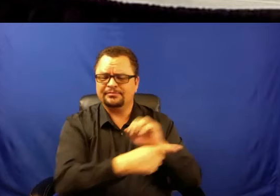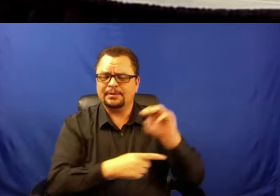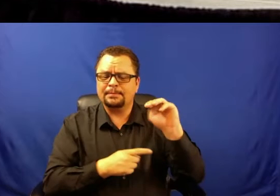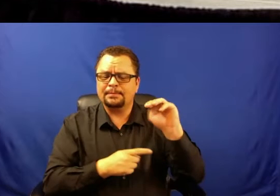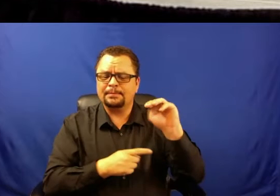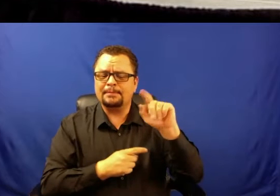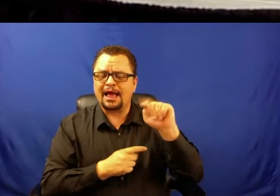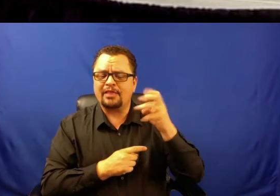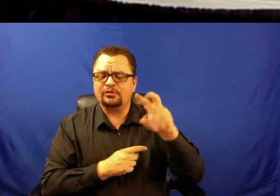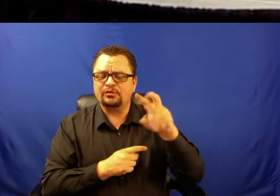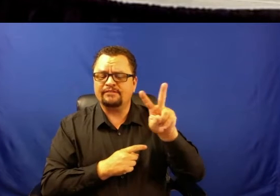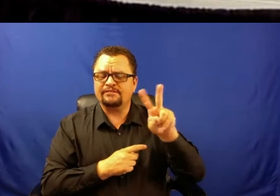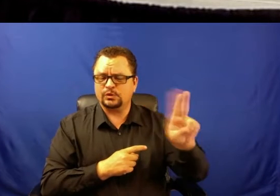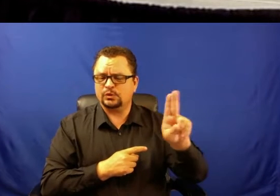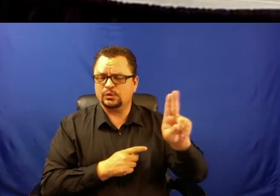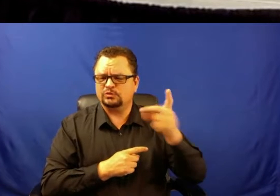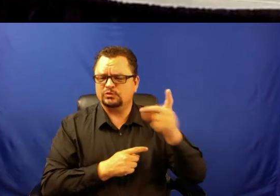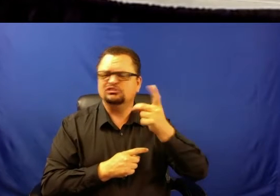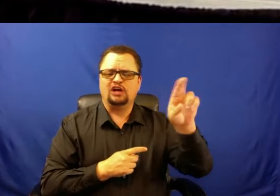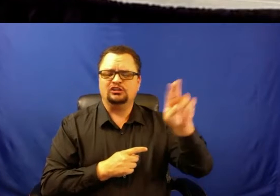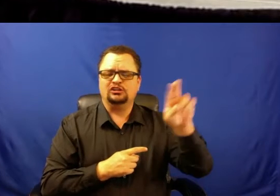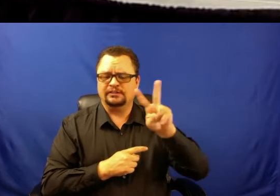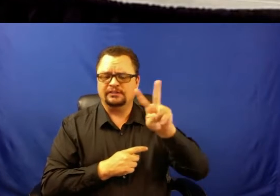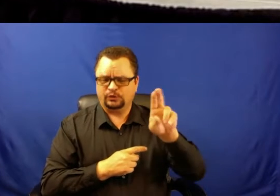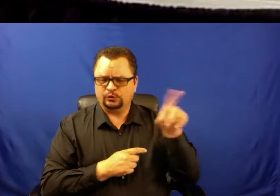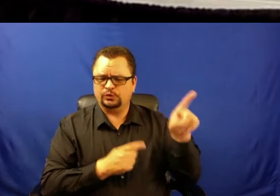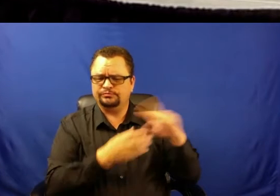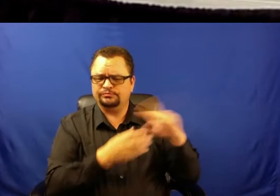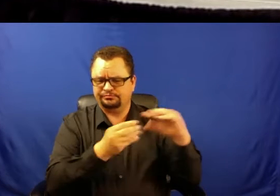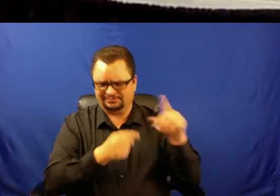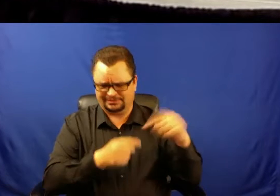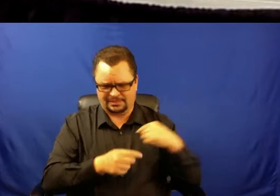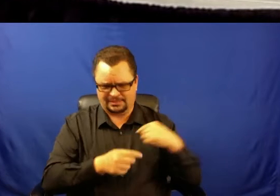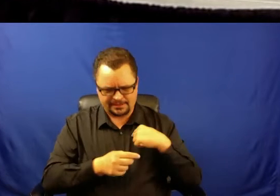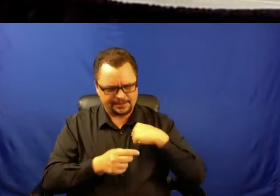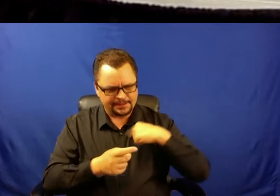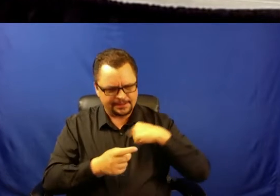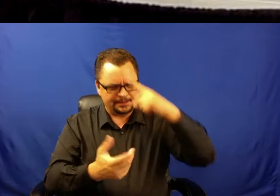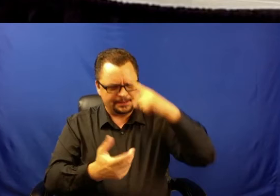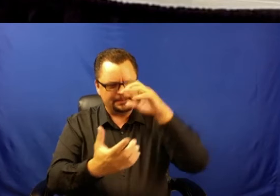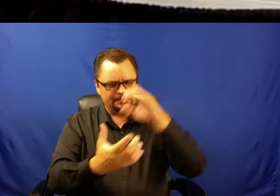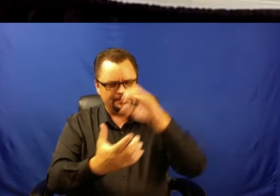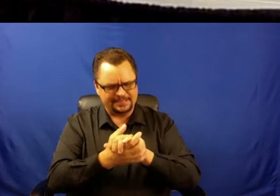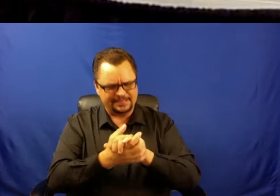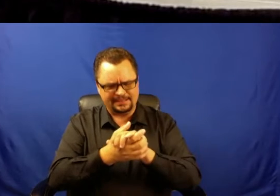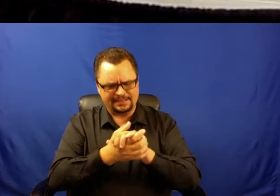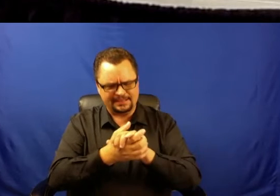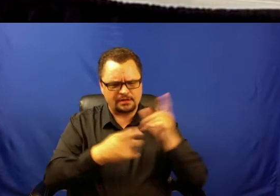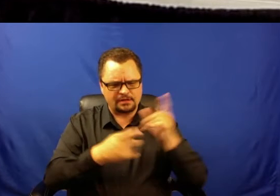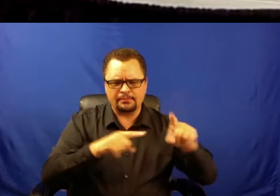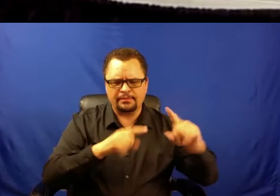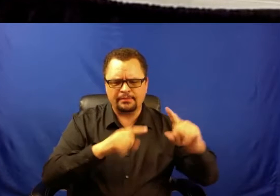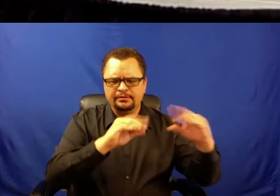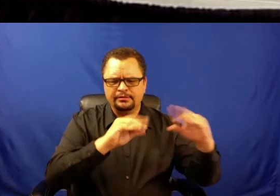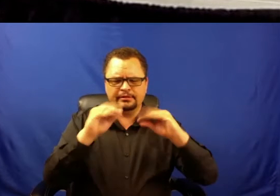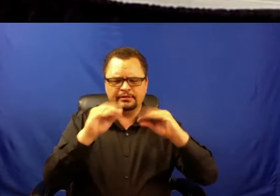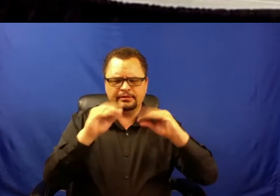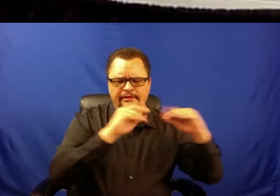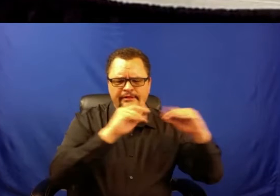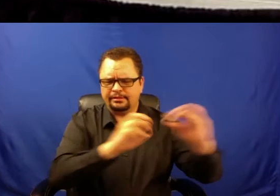site manager. Oh, I'm sorry, what? I work at the Woodman site office with Dr. Vu. Okay, I apologize. I've never met your wife.